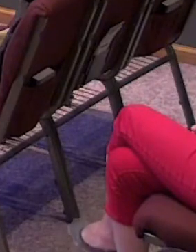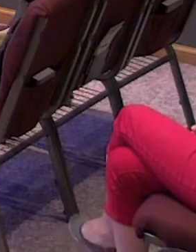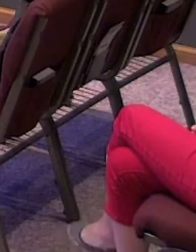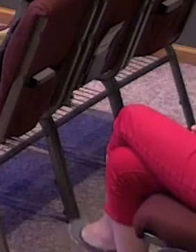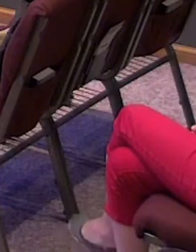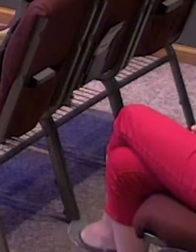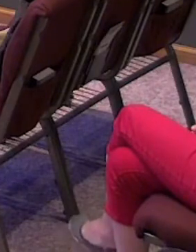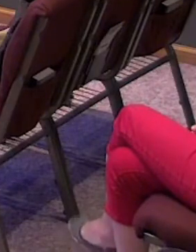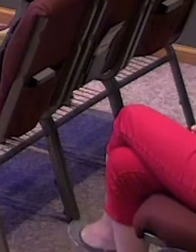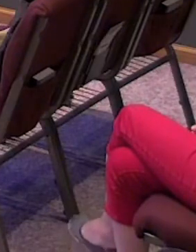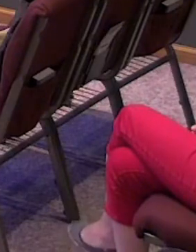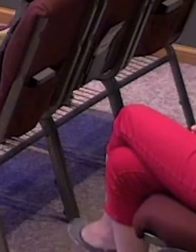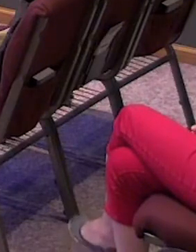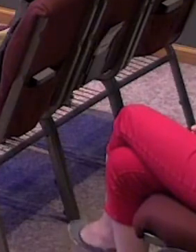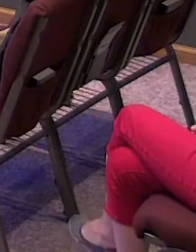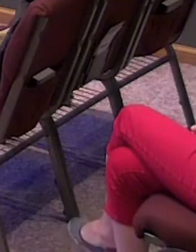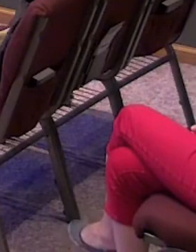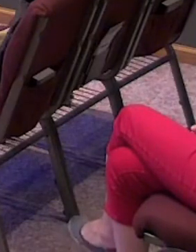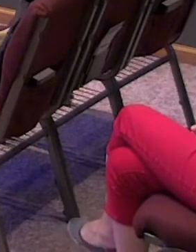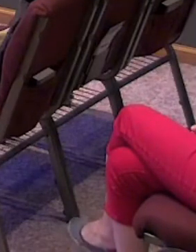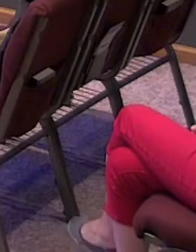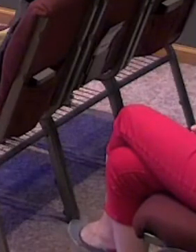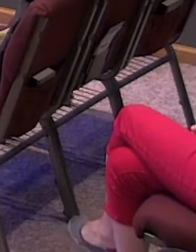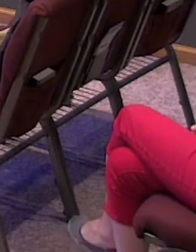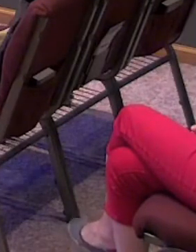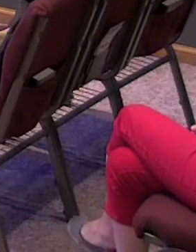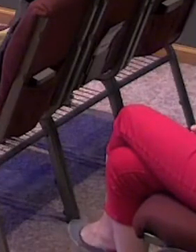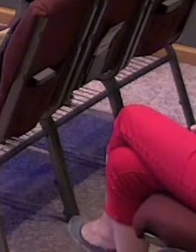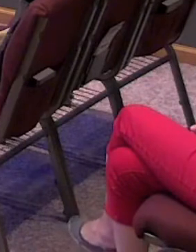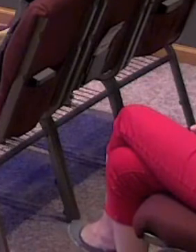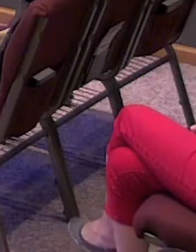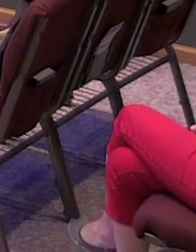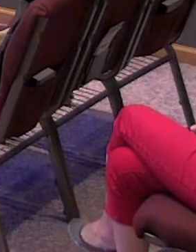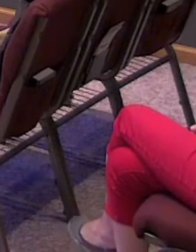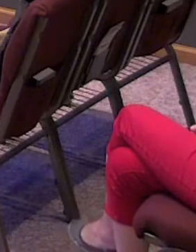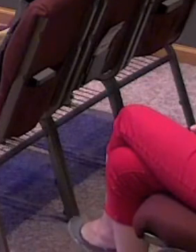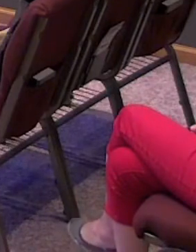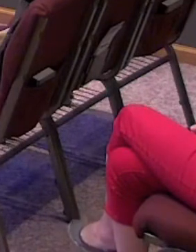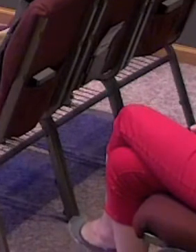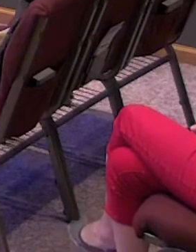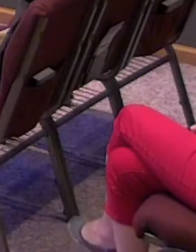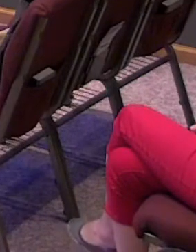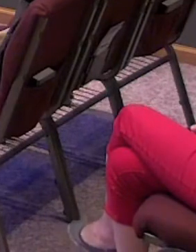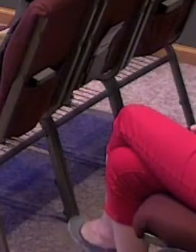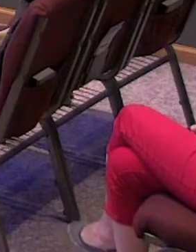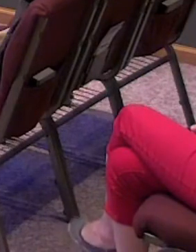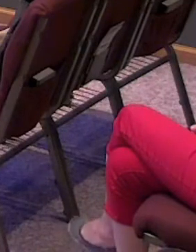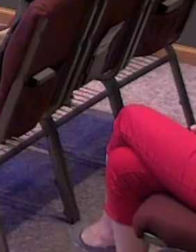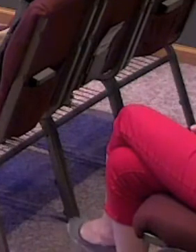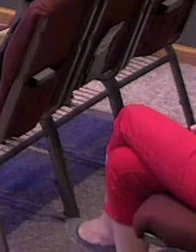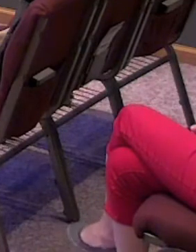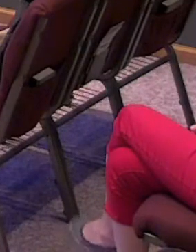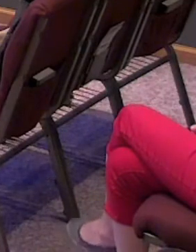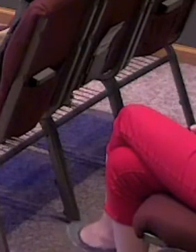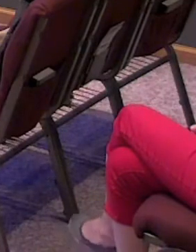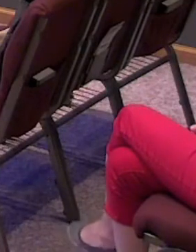We can applaud and thank God for what He's doing for each and every